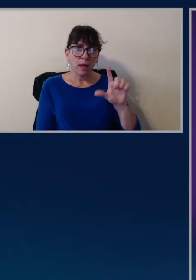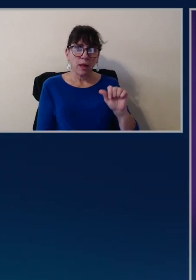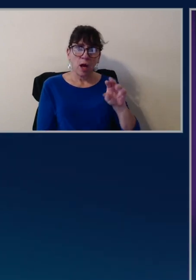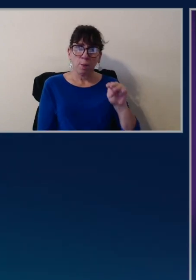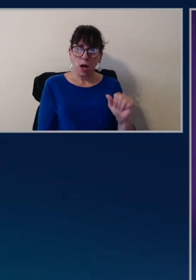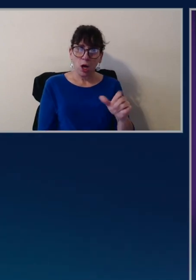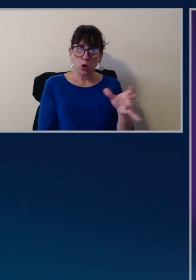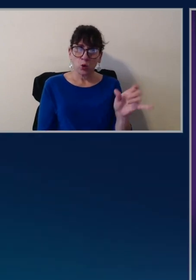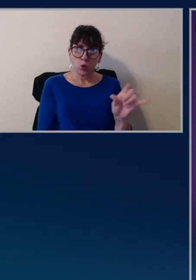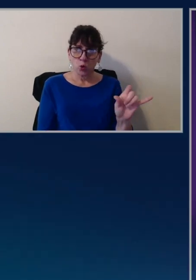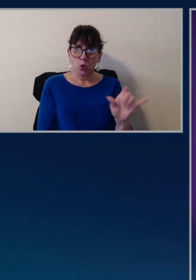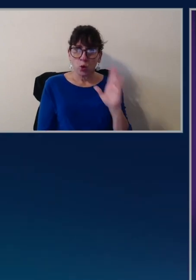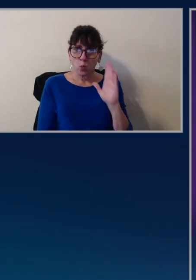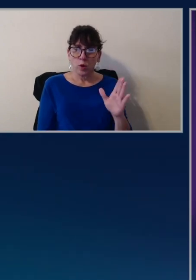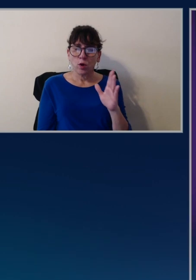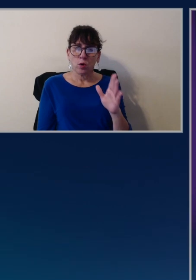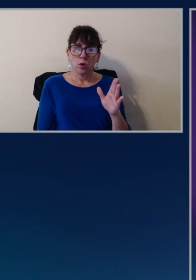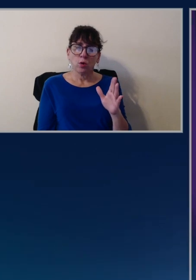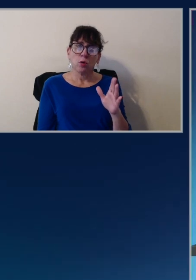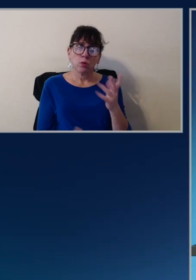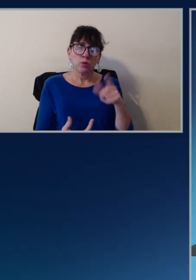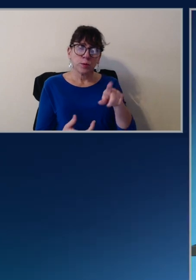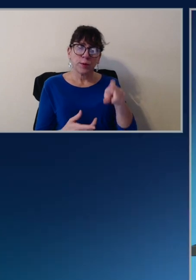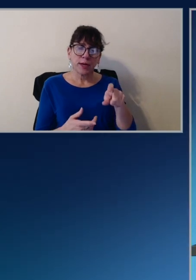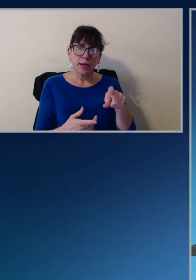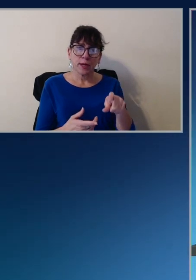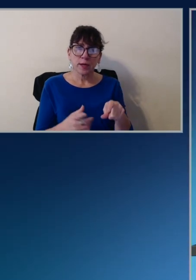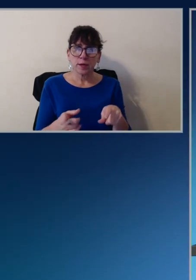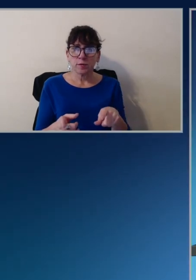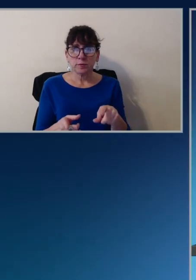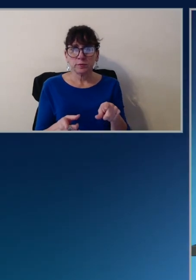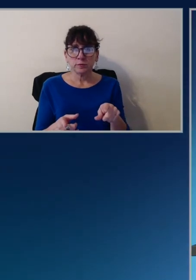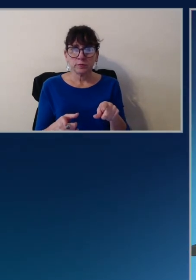take anywhere from, I'd say